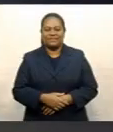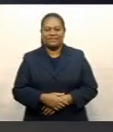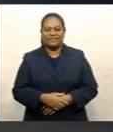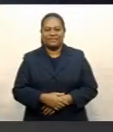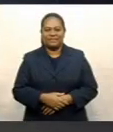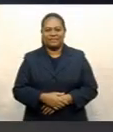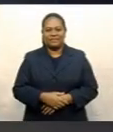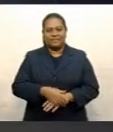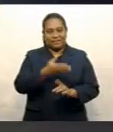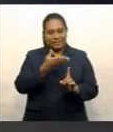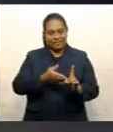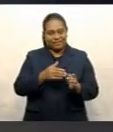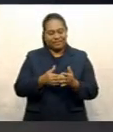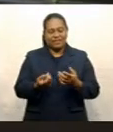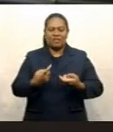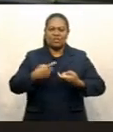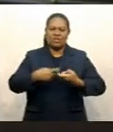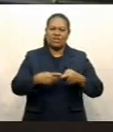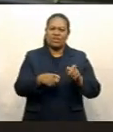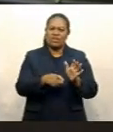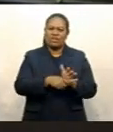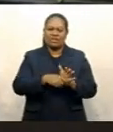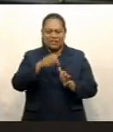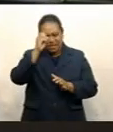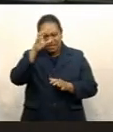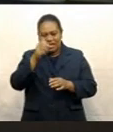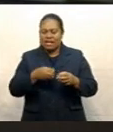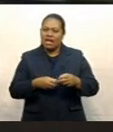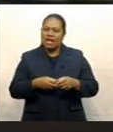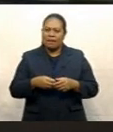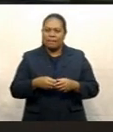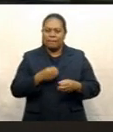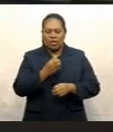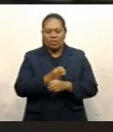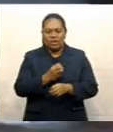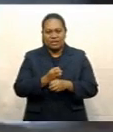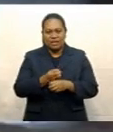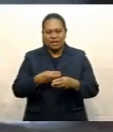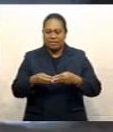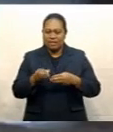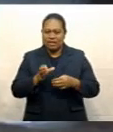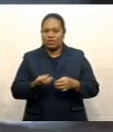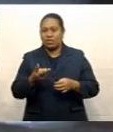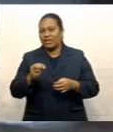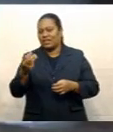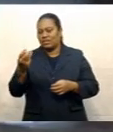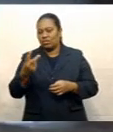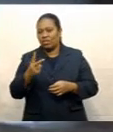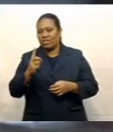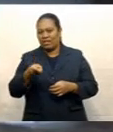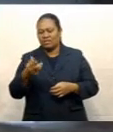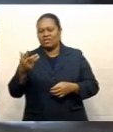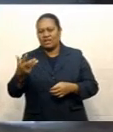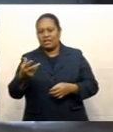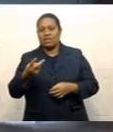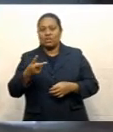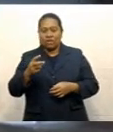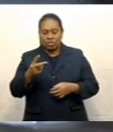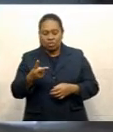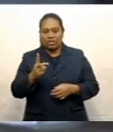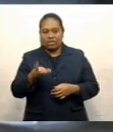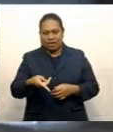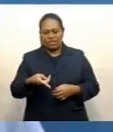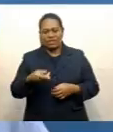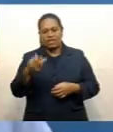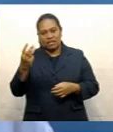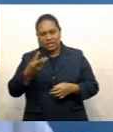Harish Chandra joined Regent Taxi as an operational manager in 2009 before making the major move in 2013. I spent 4